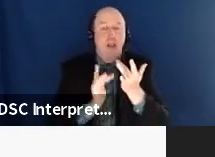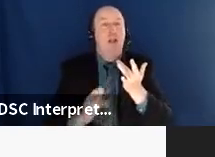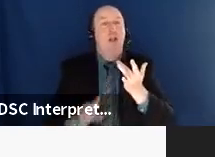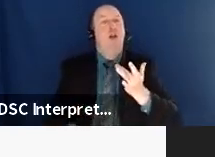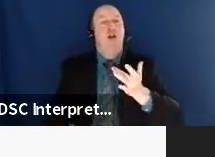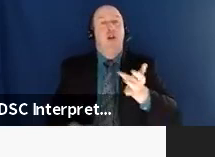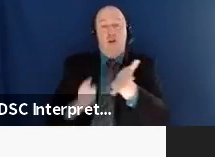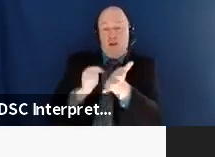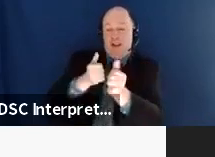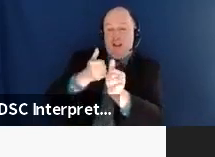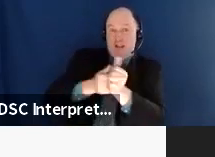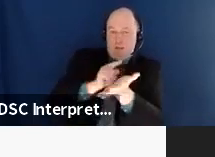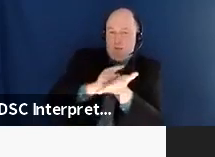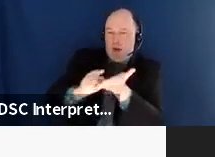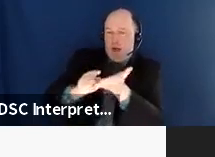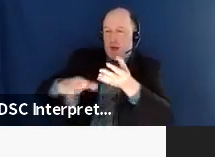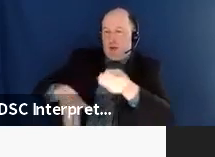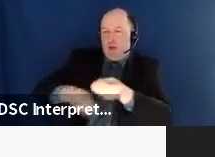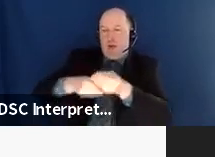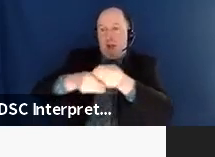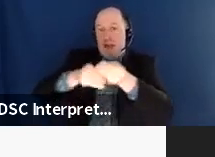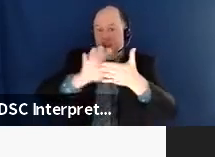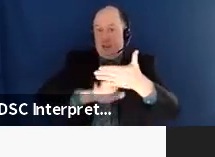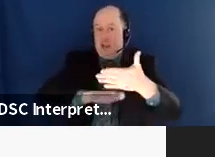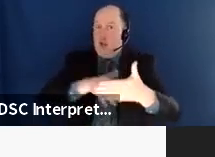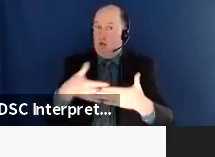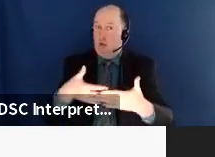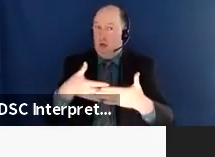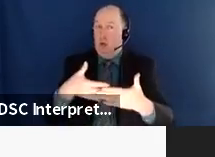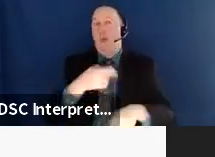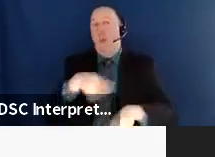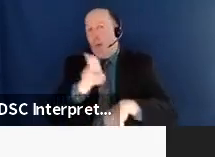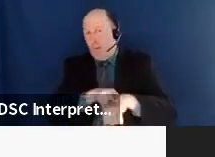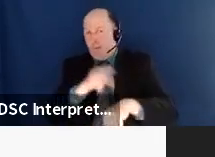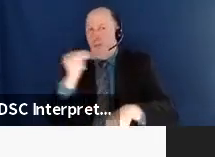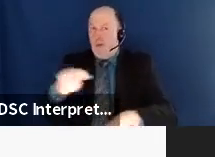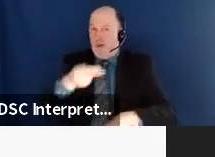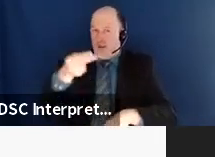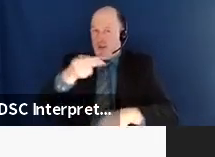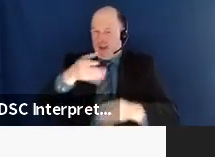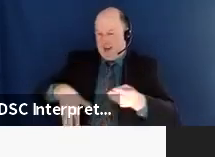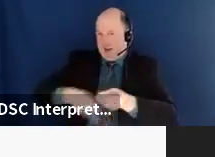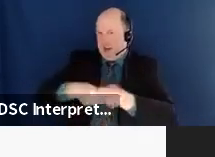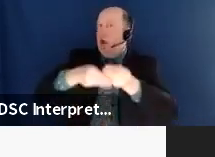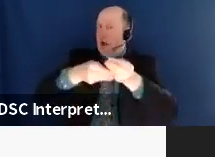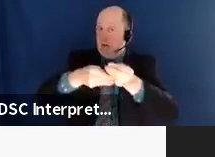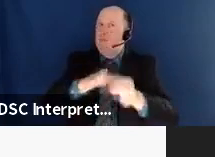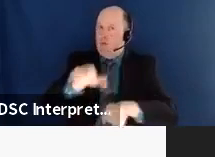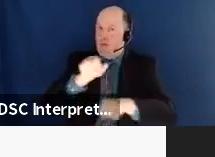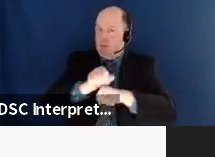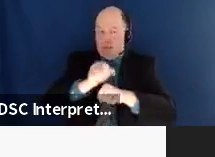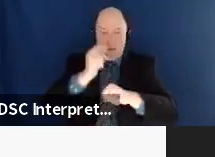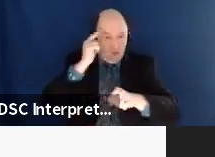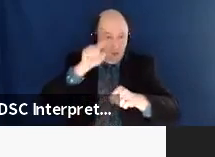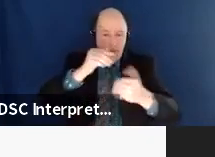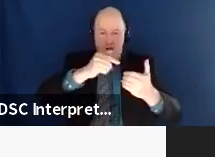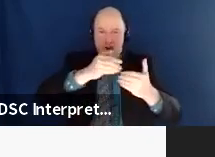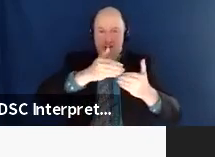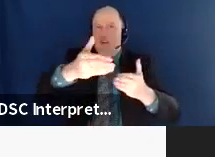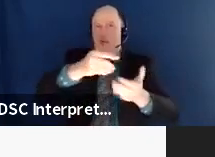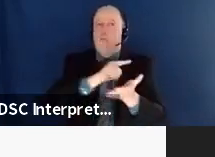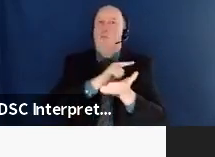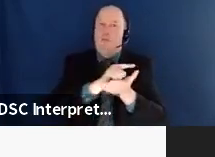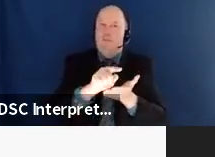a weekly basis. Generally on Thursdays are when appointments are added for the next week. And